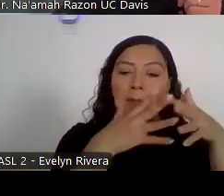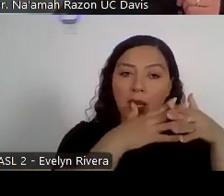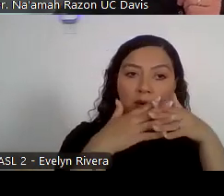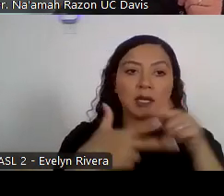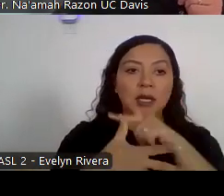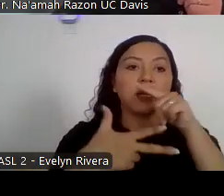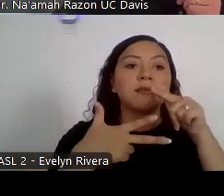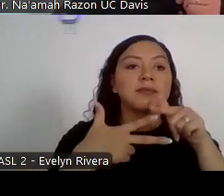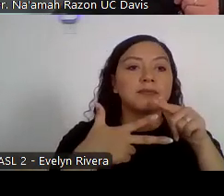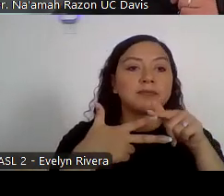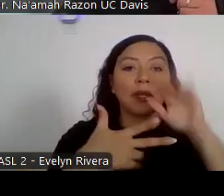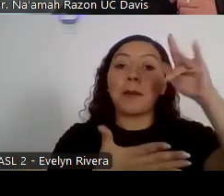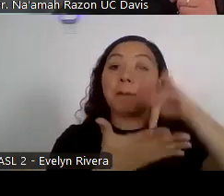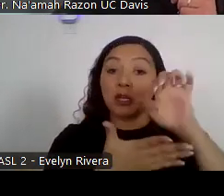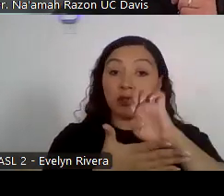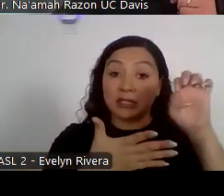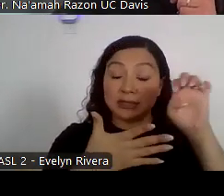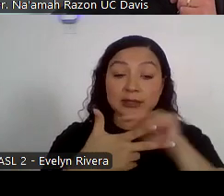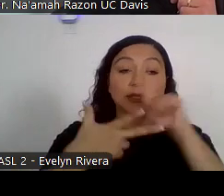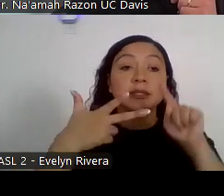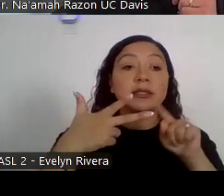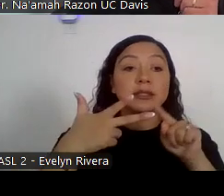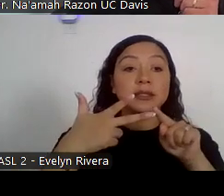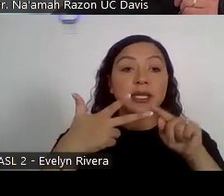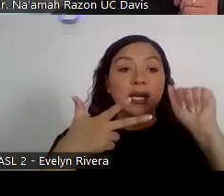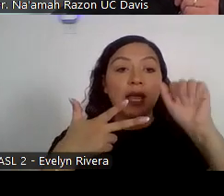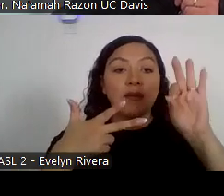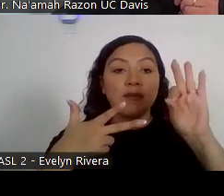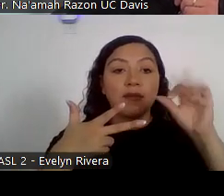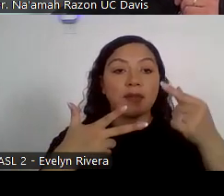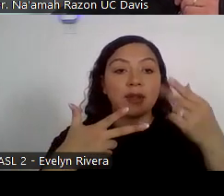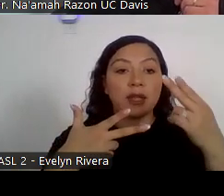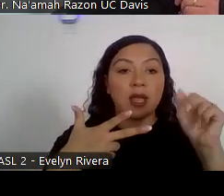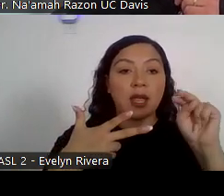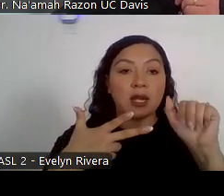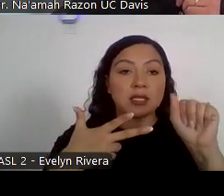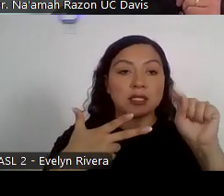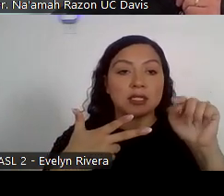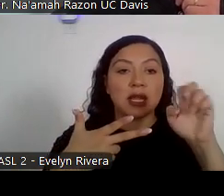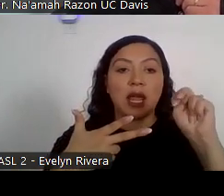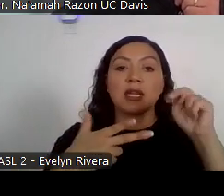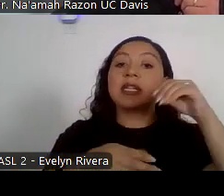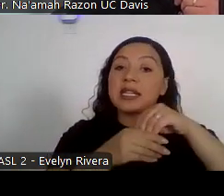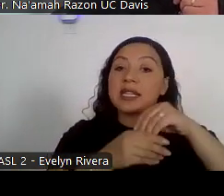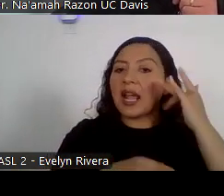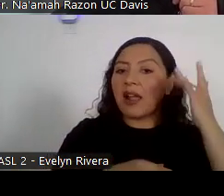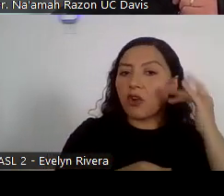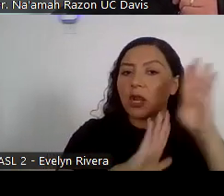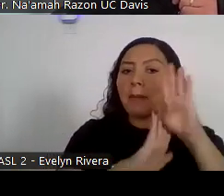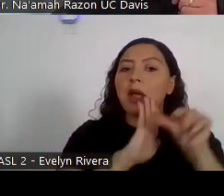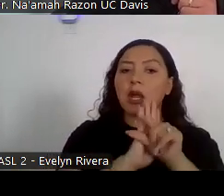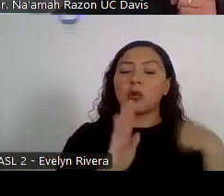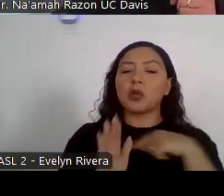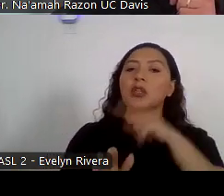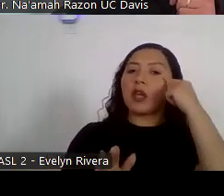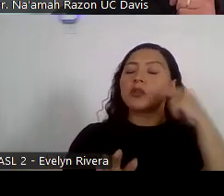to previous work some of us had done, as well as language capabilities on our team. We really felt it was important to be